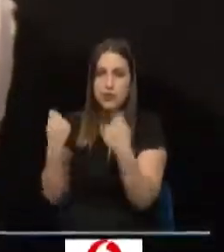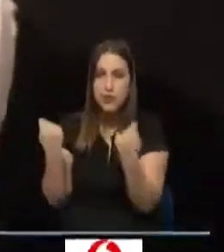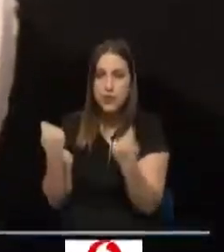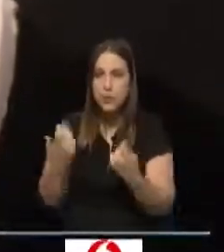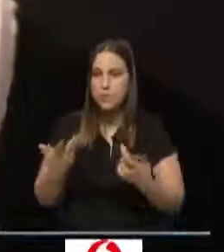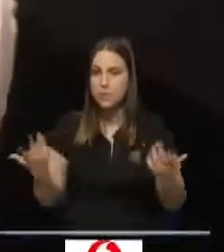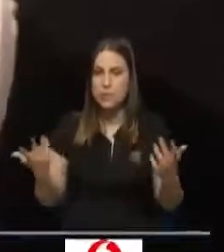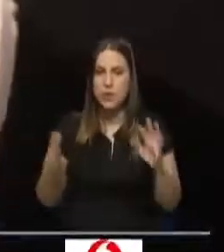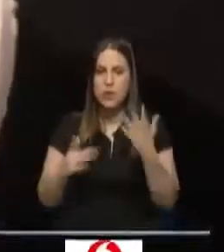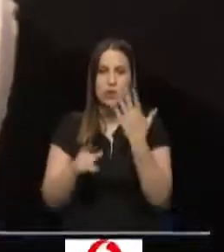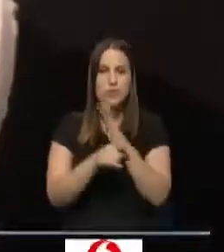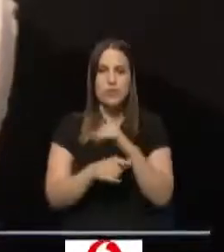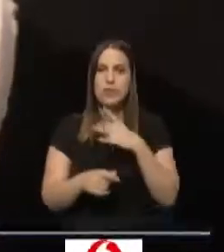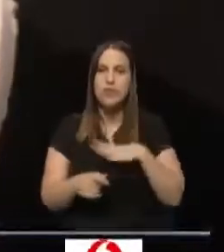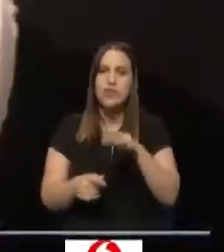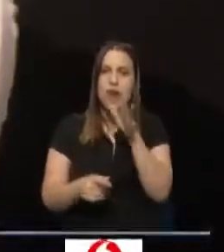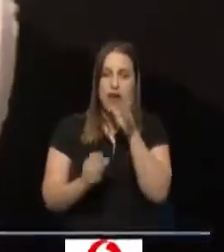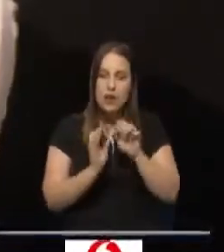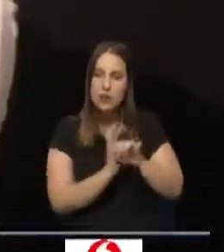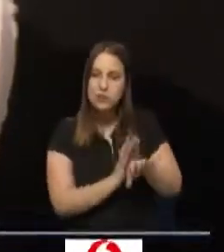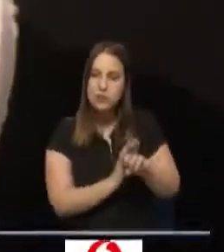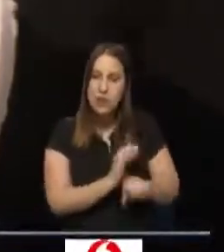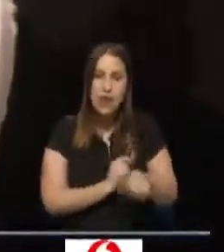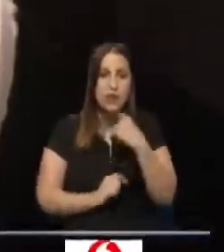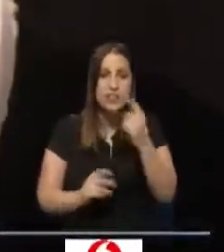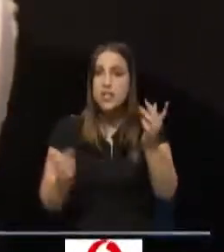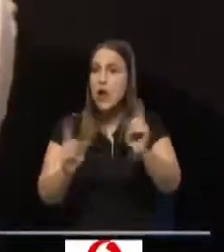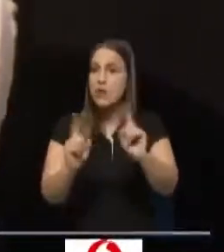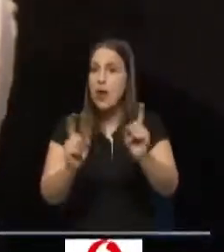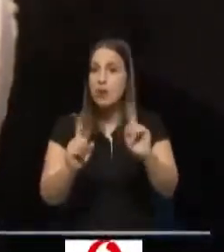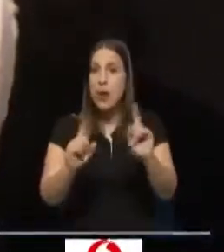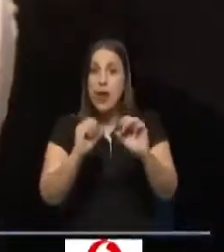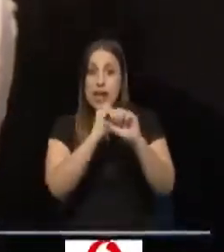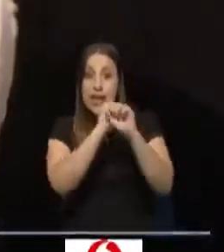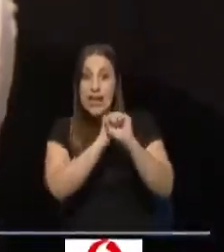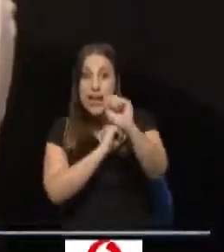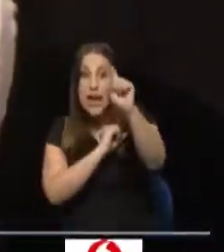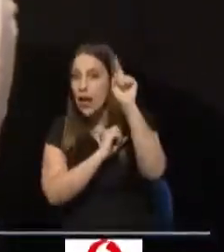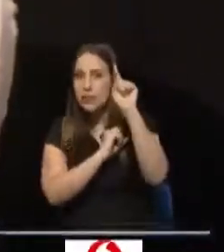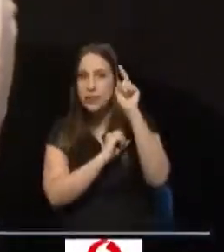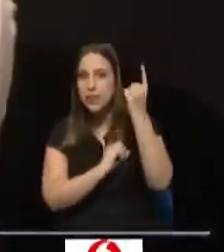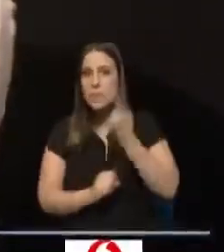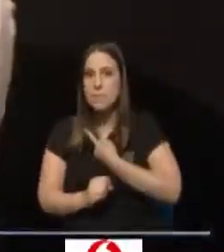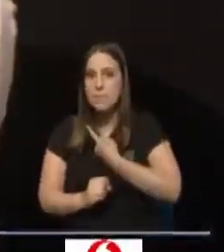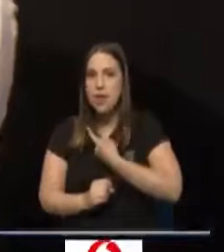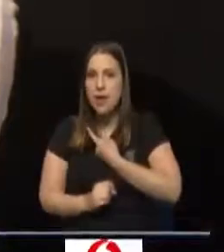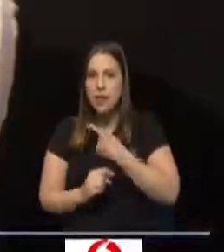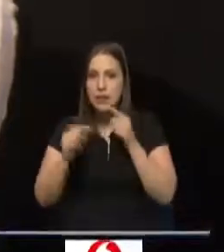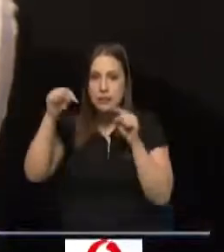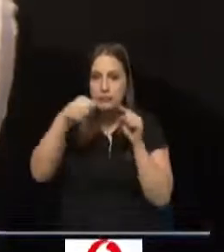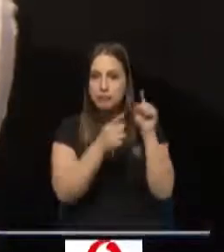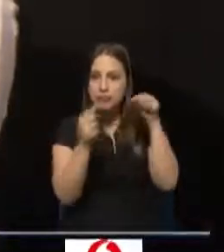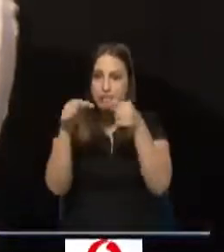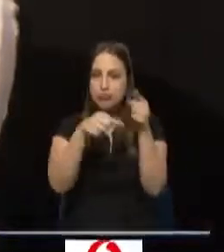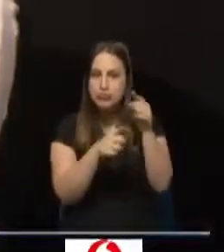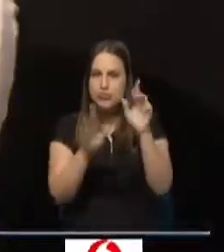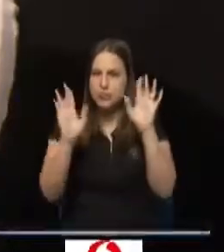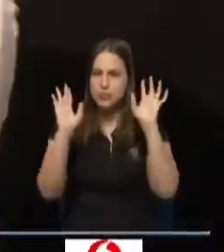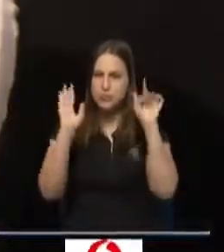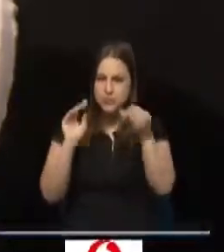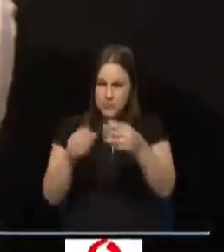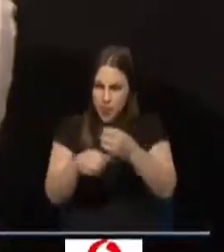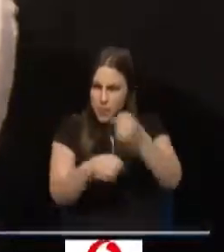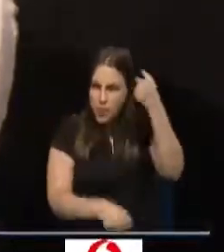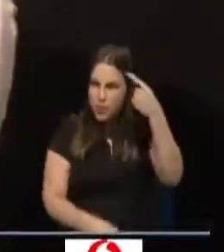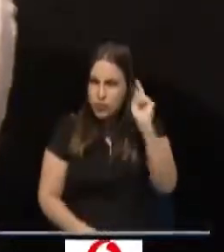should be so much red tape and bureaucracy. But of course, there are